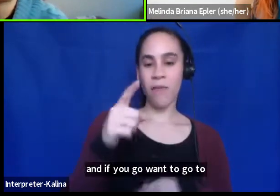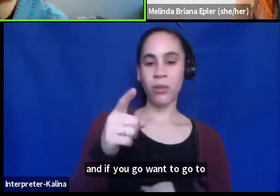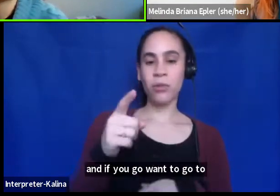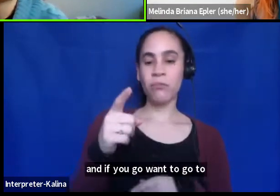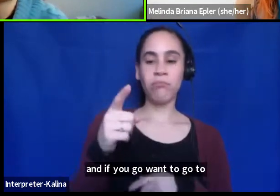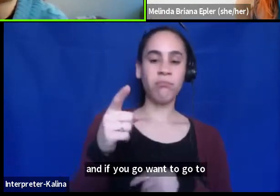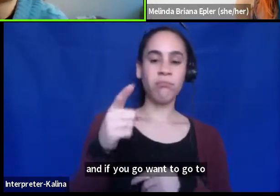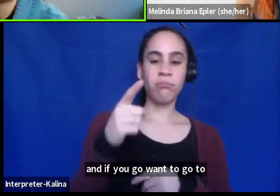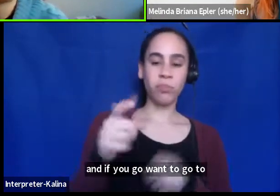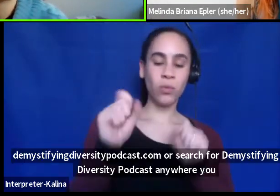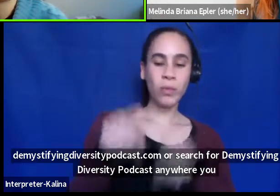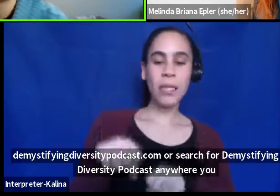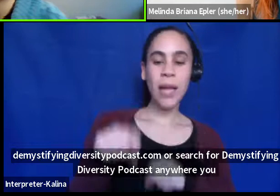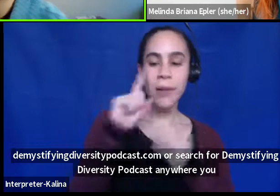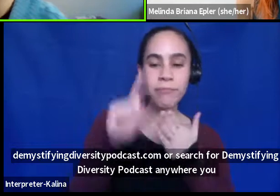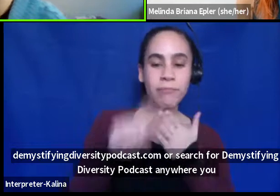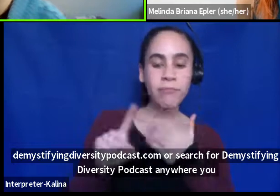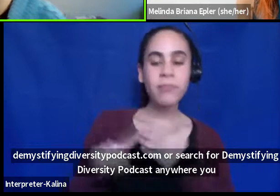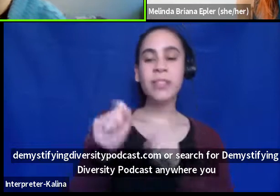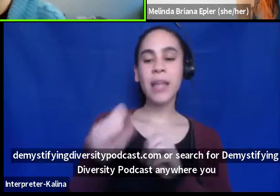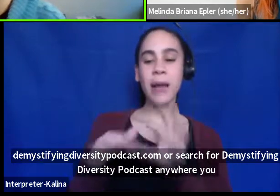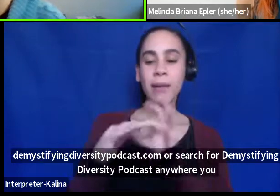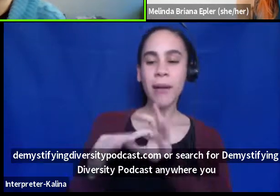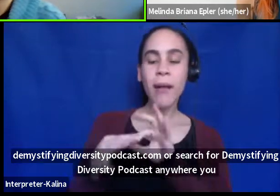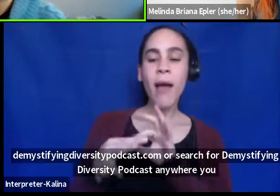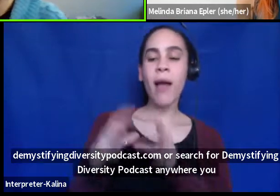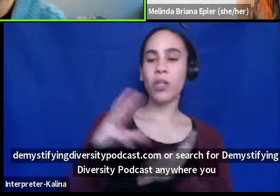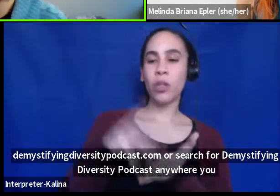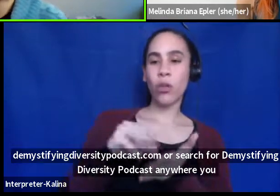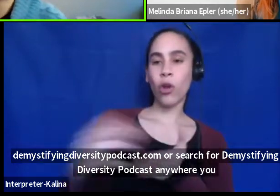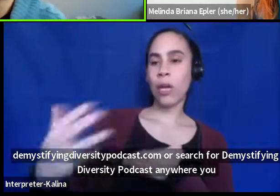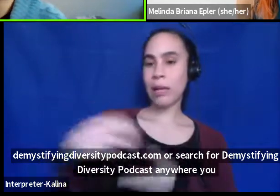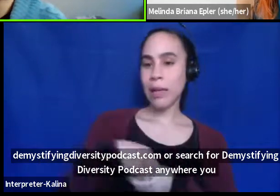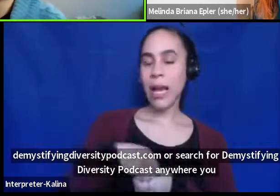connect and learn and engage. And I always love to hear from